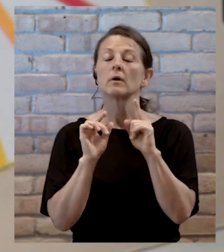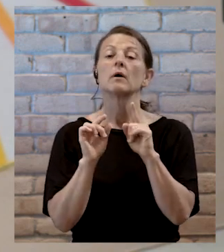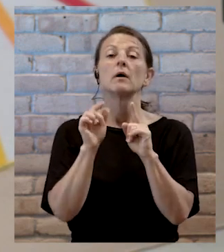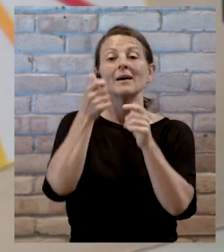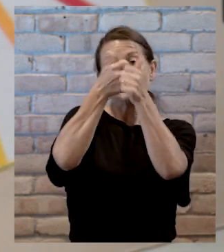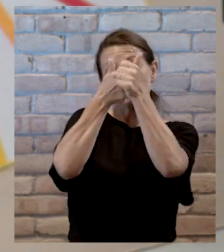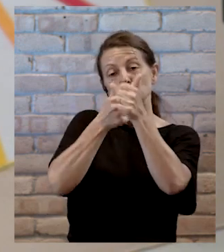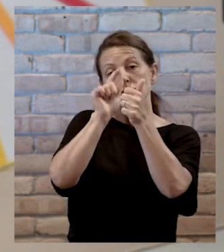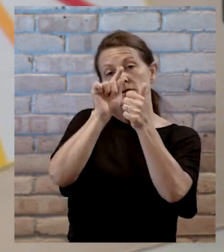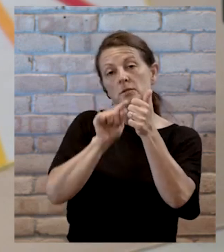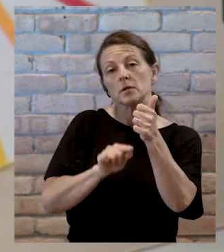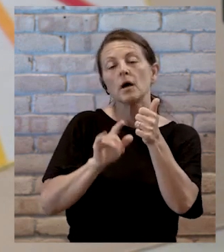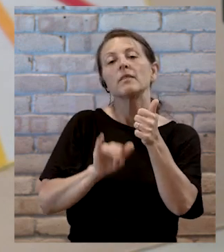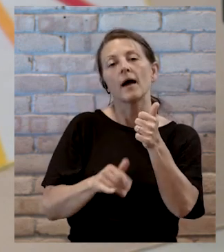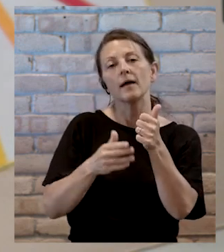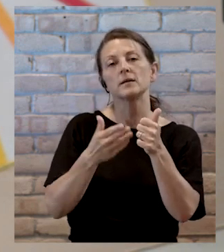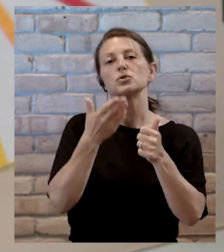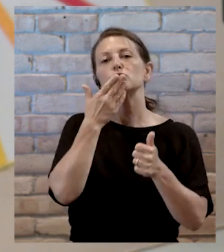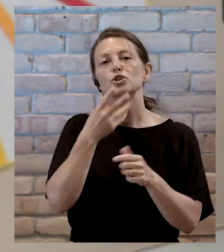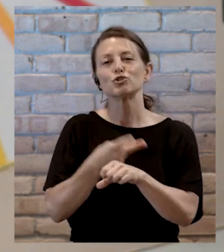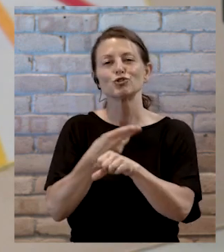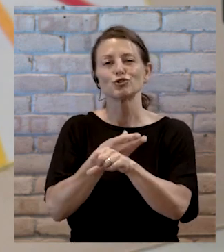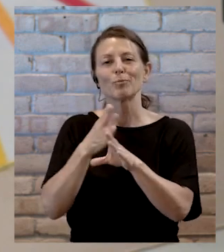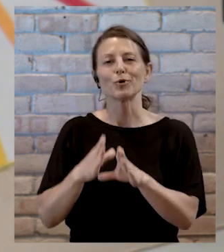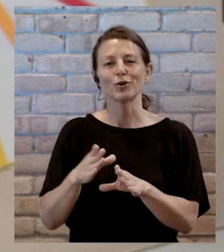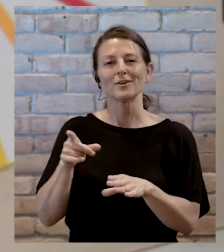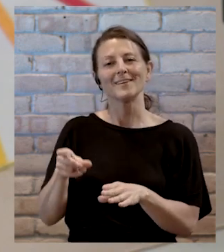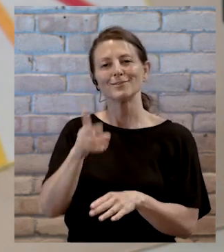them is the Good Shepherd talking.